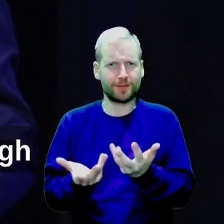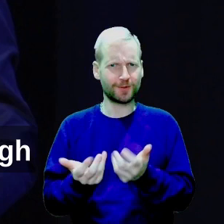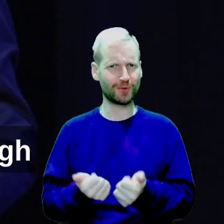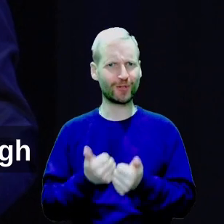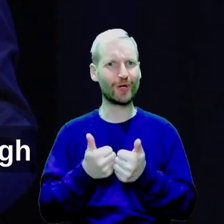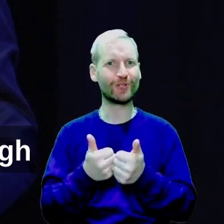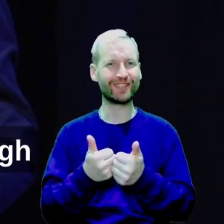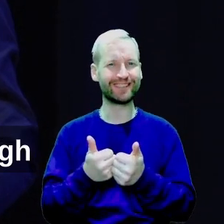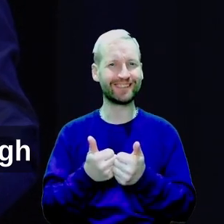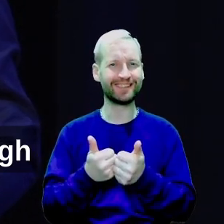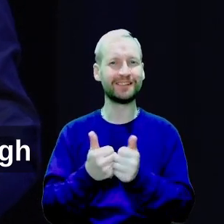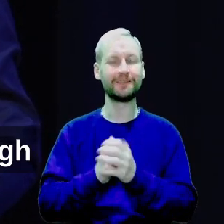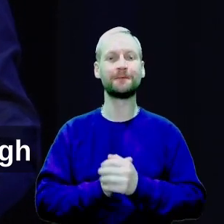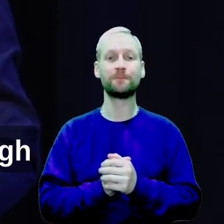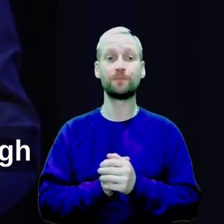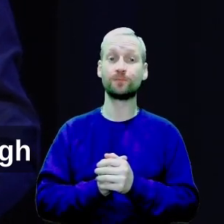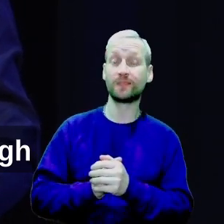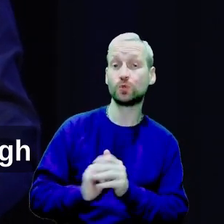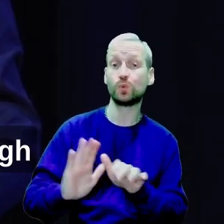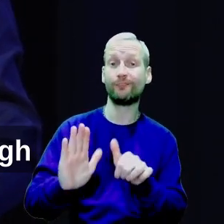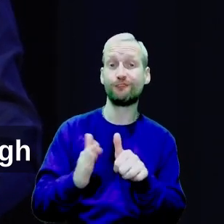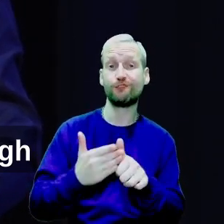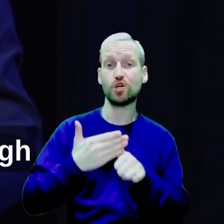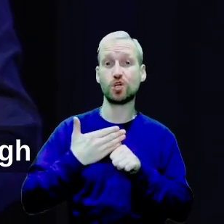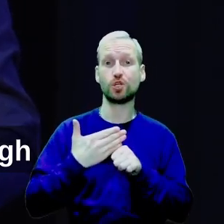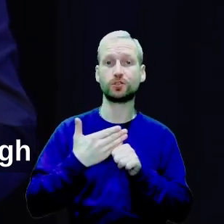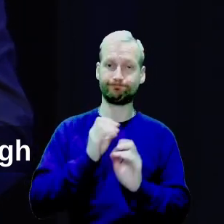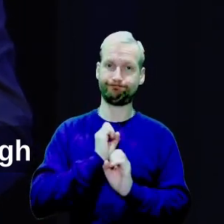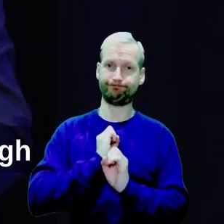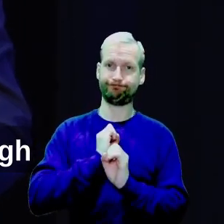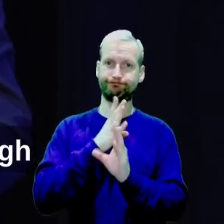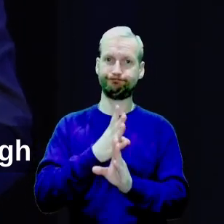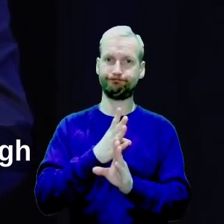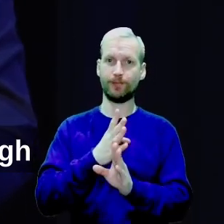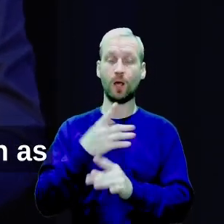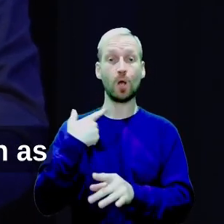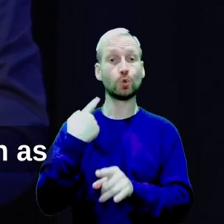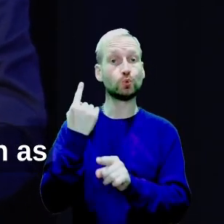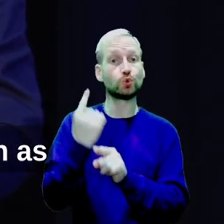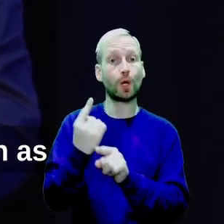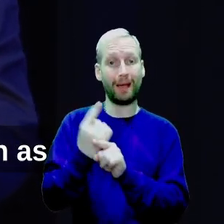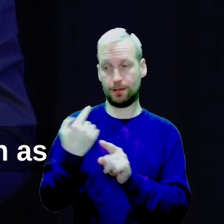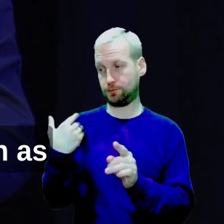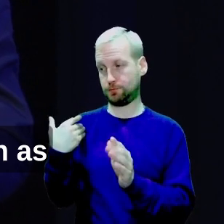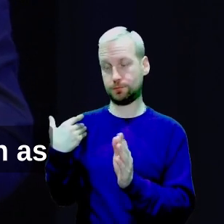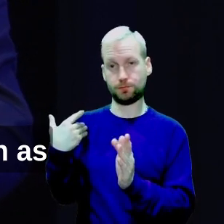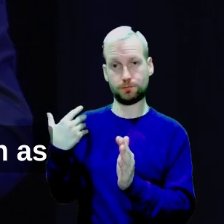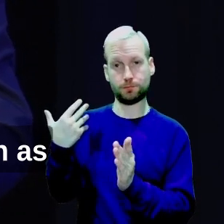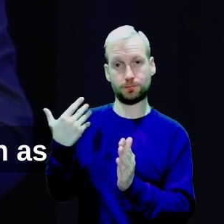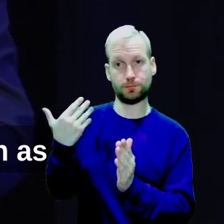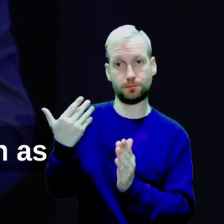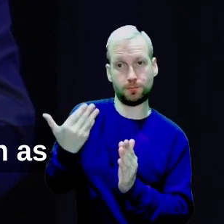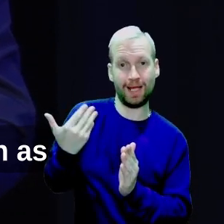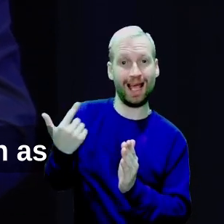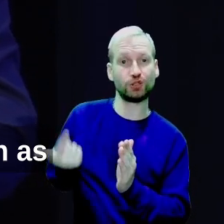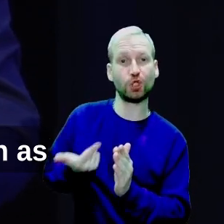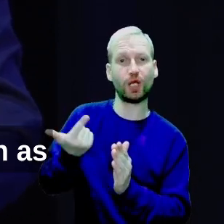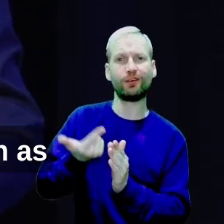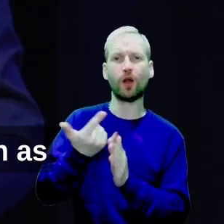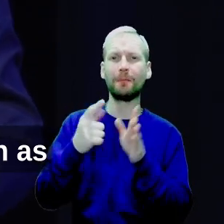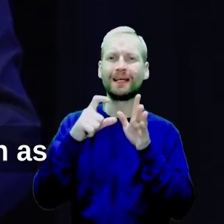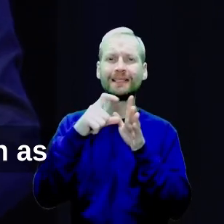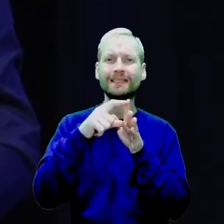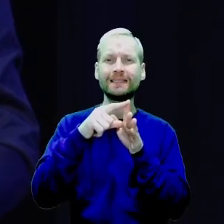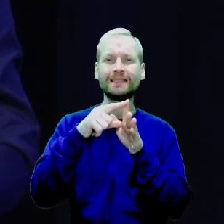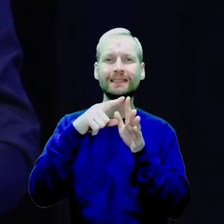So, firstly, really just to say, wanted to talk through our journey from our decant ward,